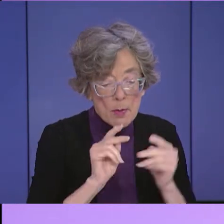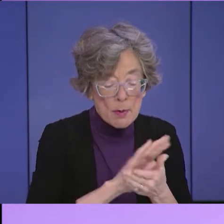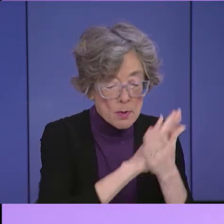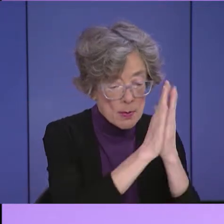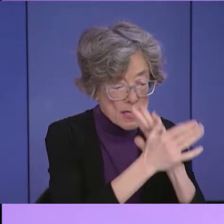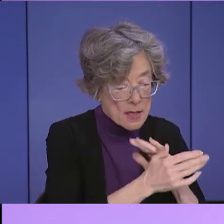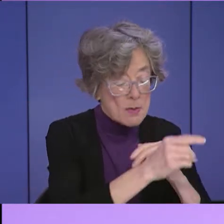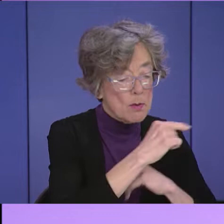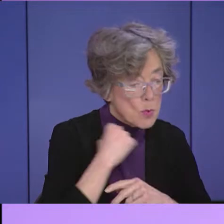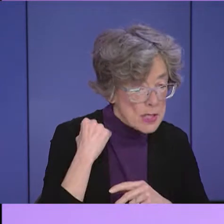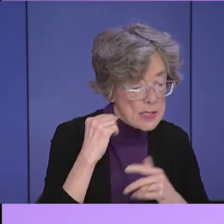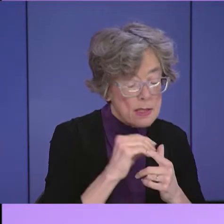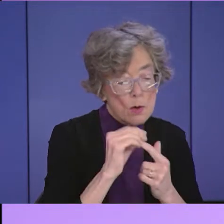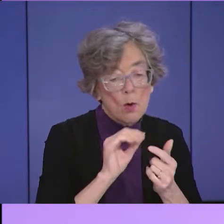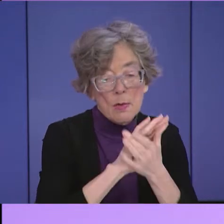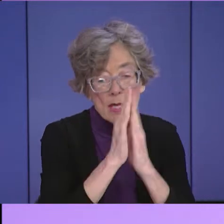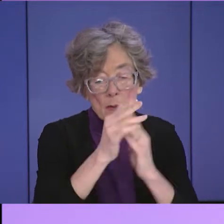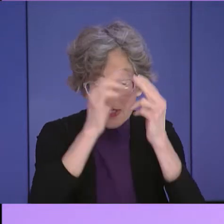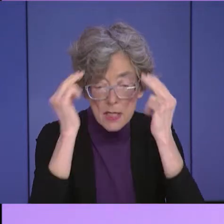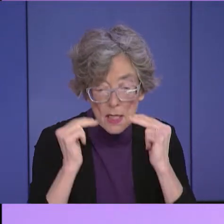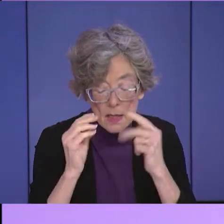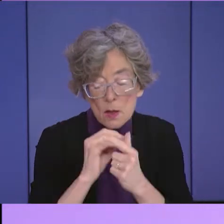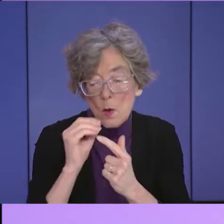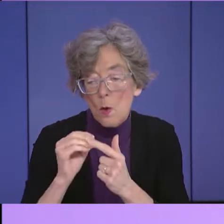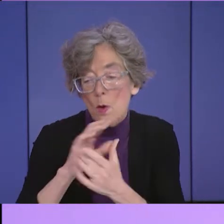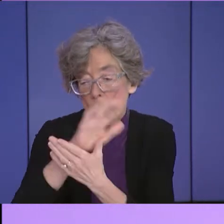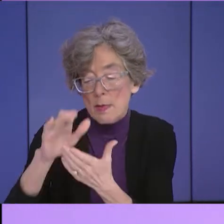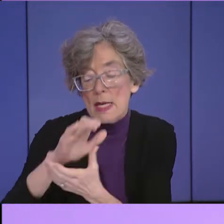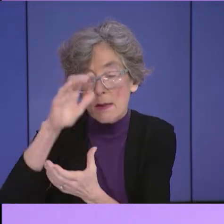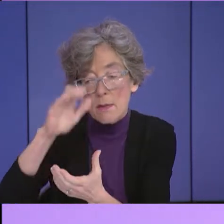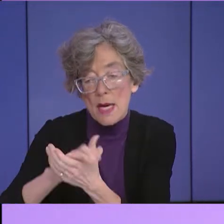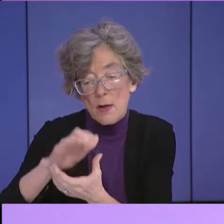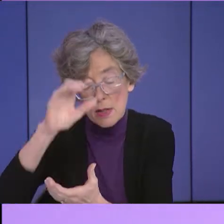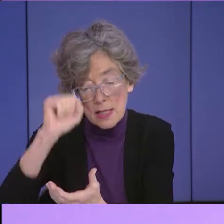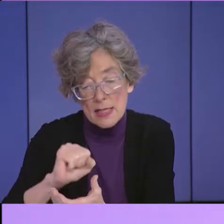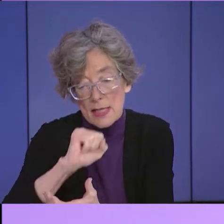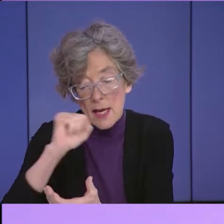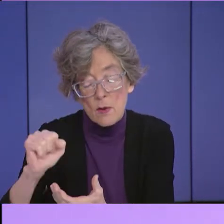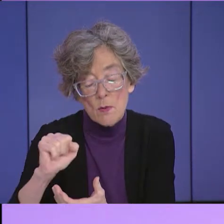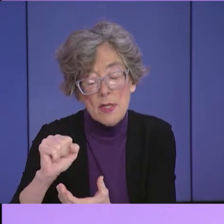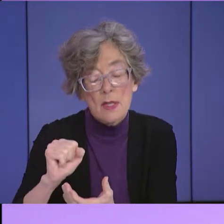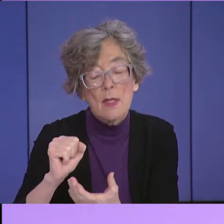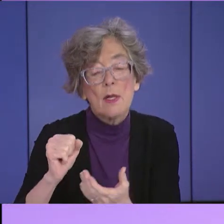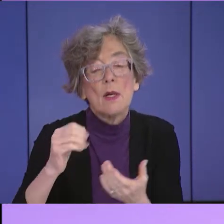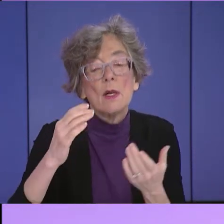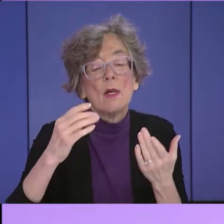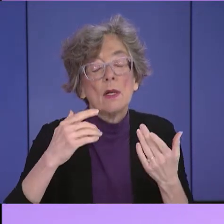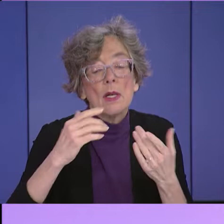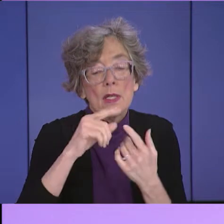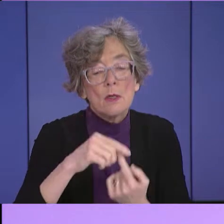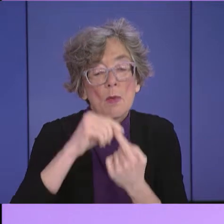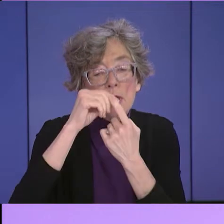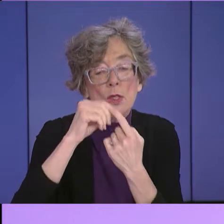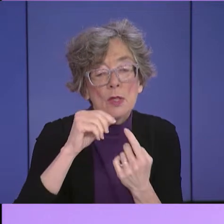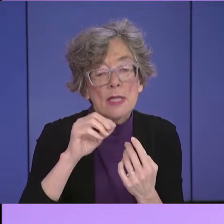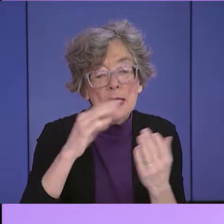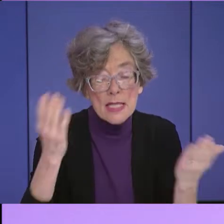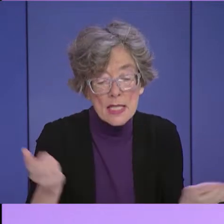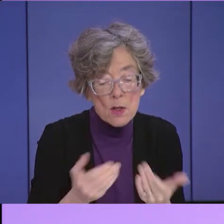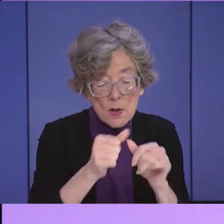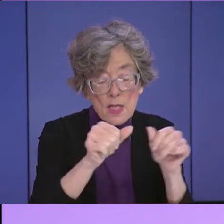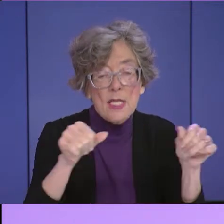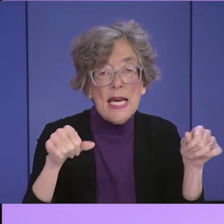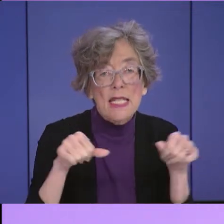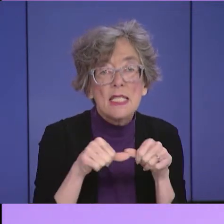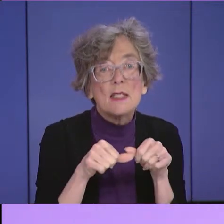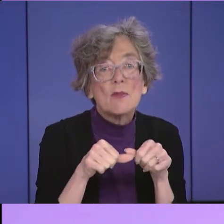increase of vocations to the priesthood, religious life, and sacramental marriages, especially here in the Diocese of